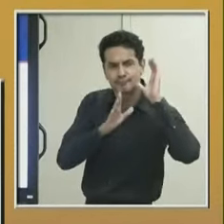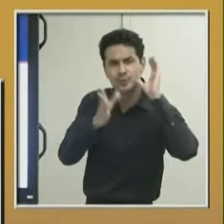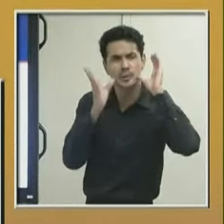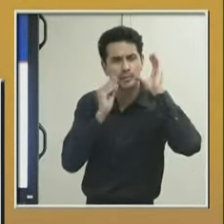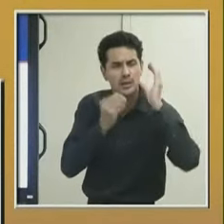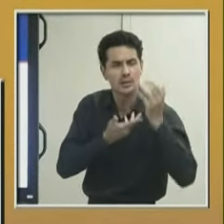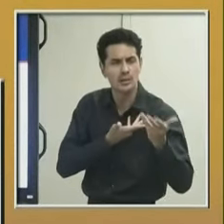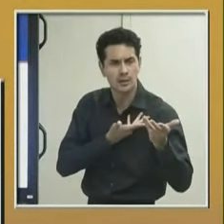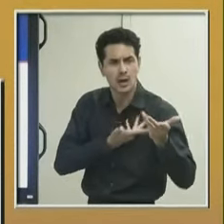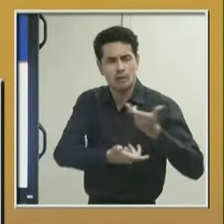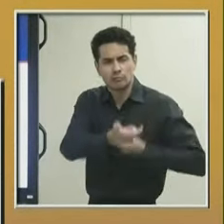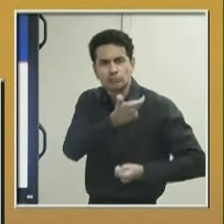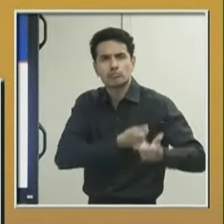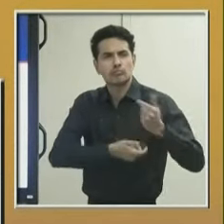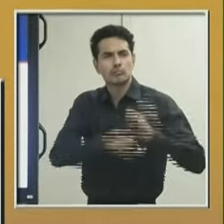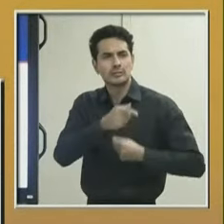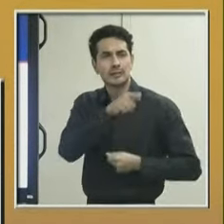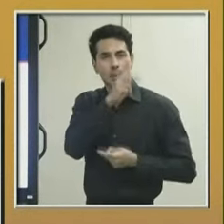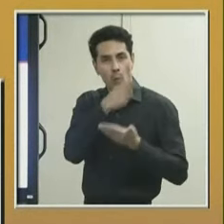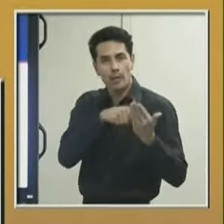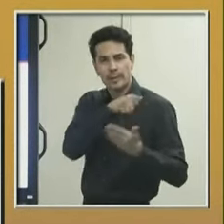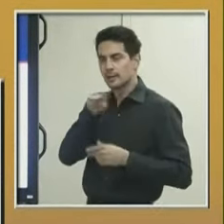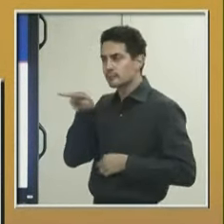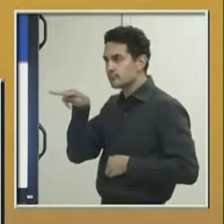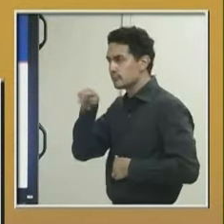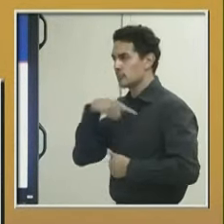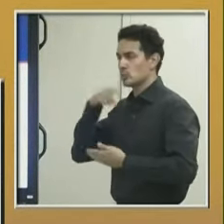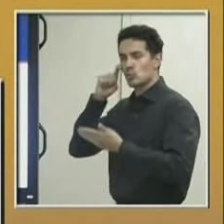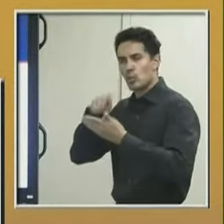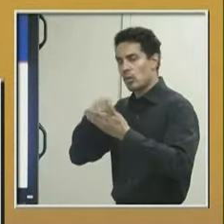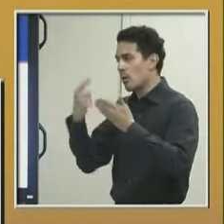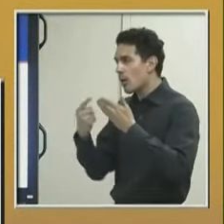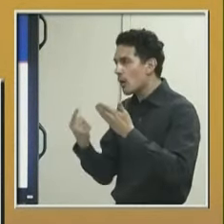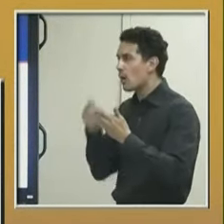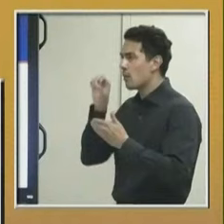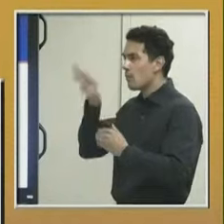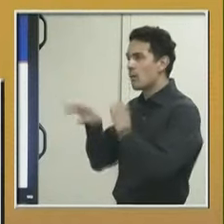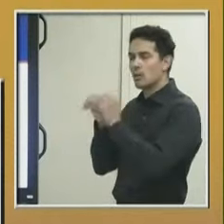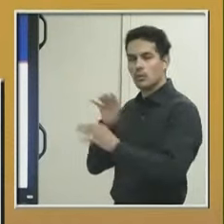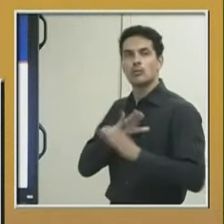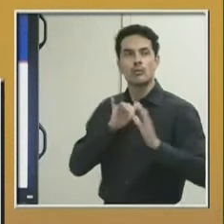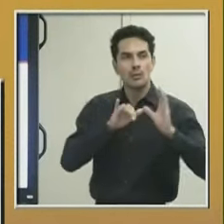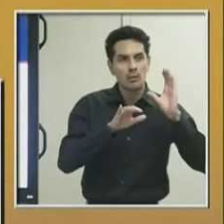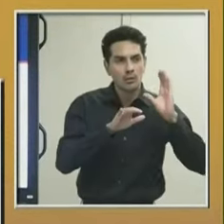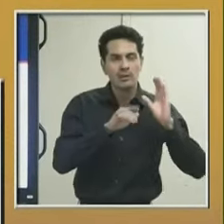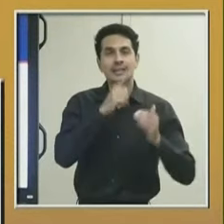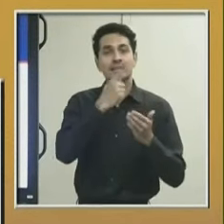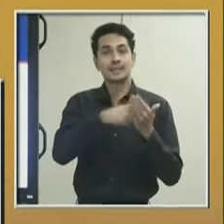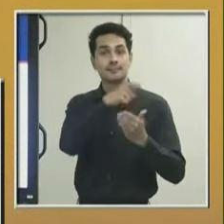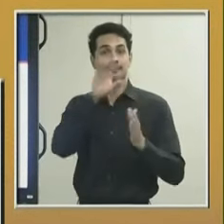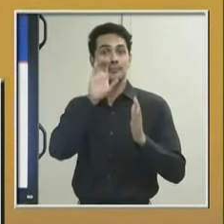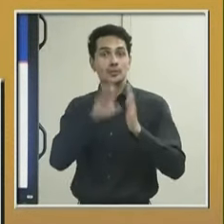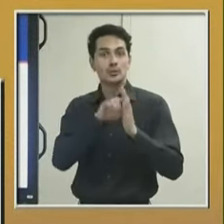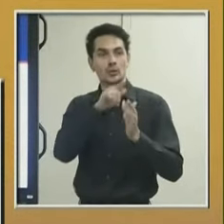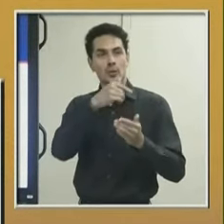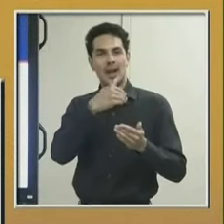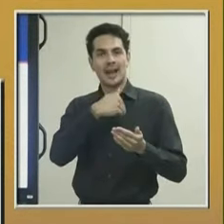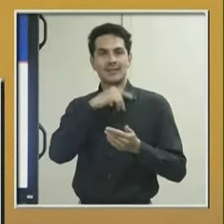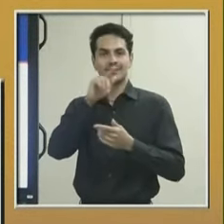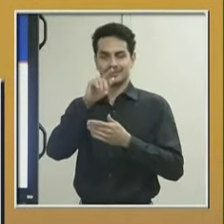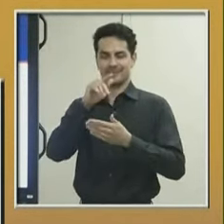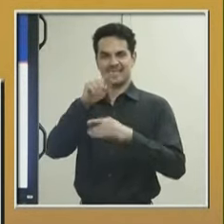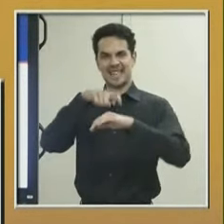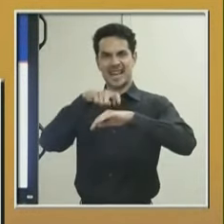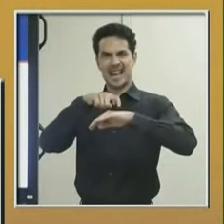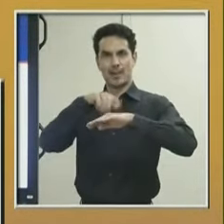they observed. And at times they would offer their images to us that were time-stamped that we can drop